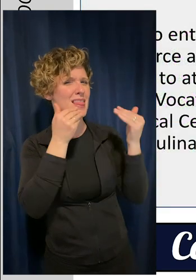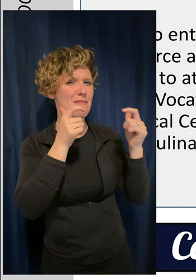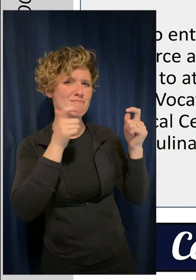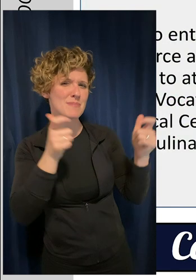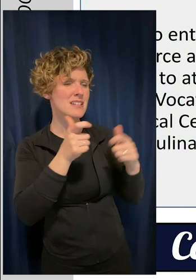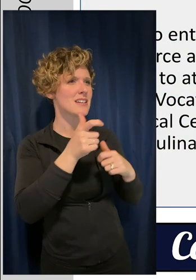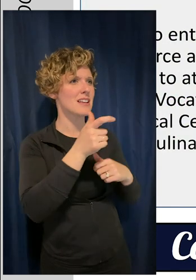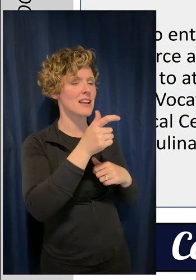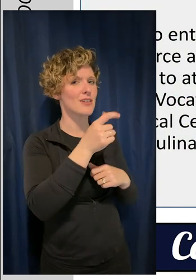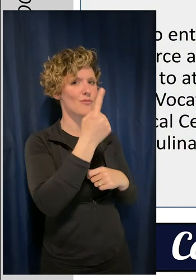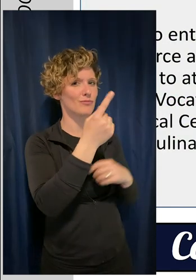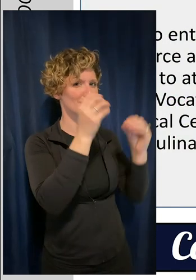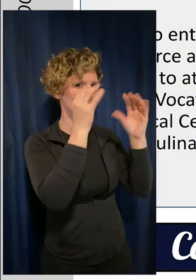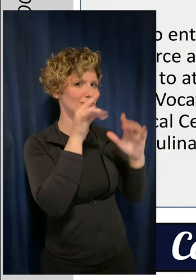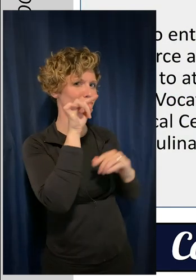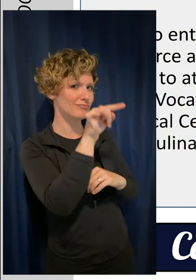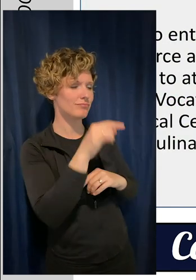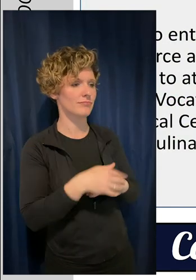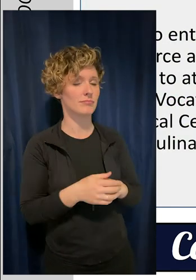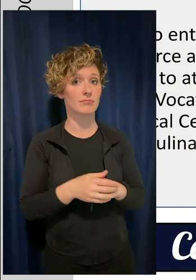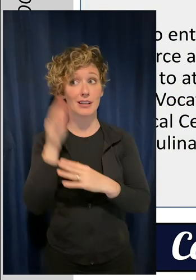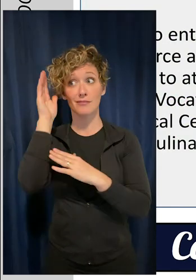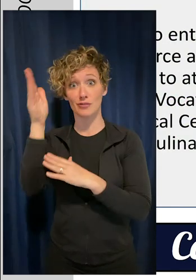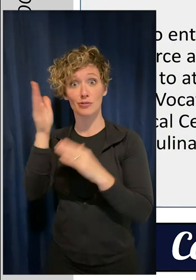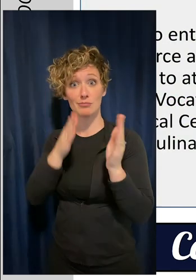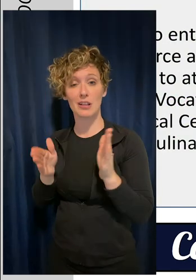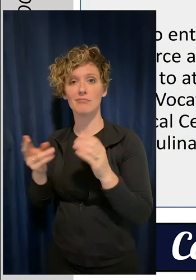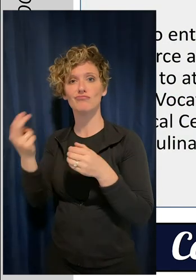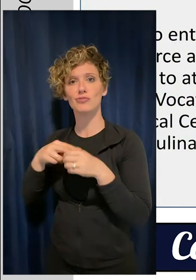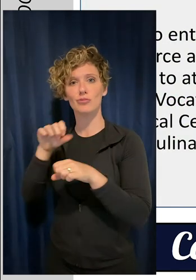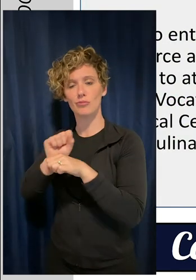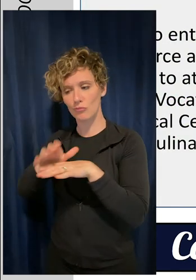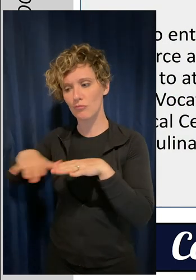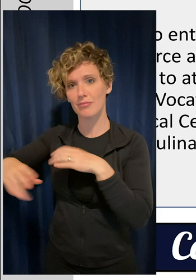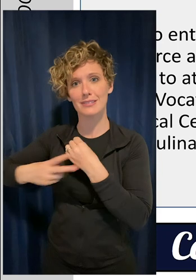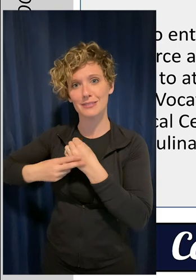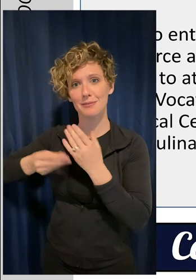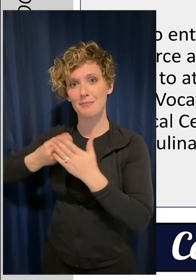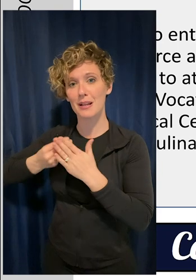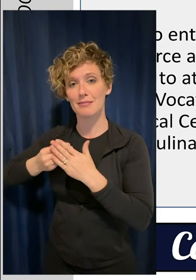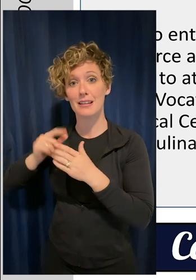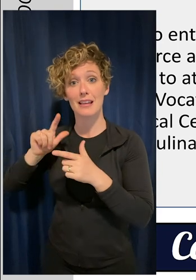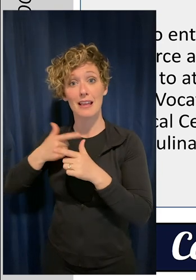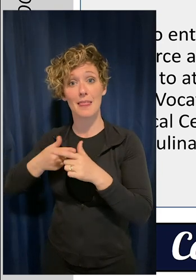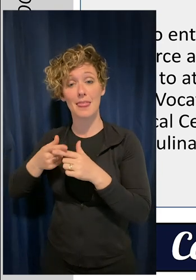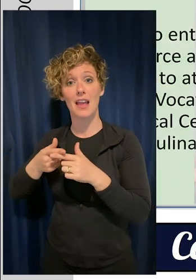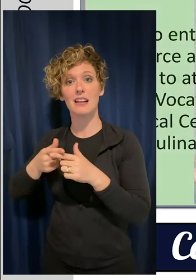future, Haley plans to enter the workforce and save money to attend Alaska Vocational Technical Center to study culinary